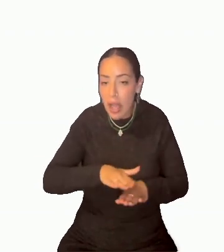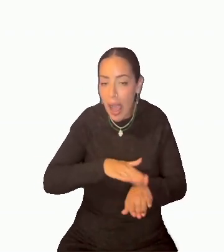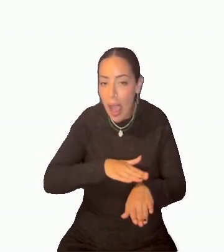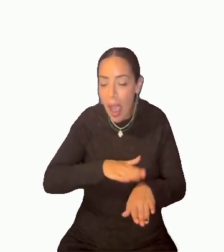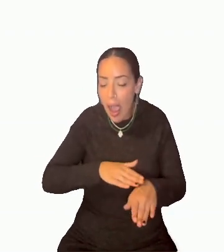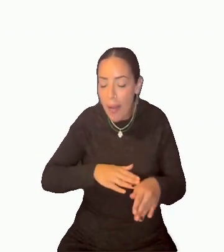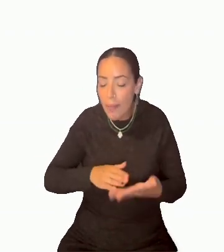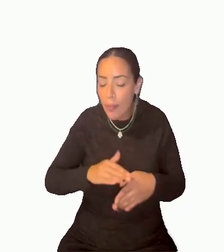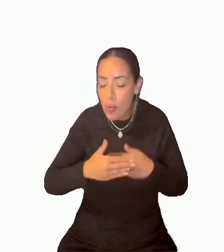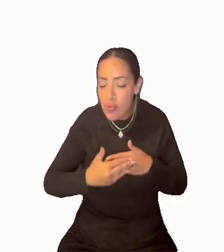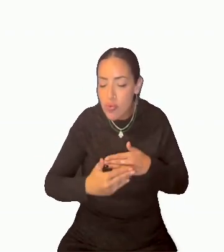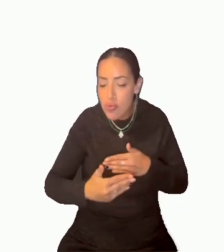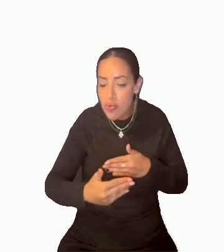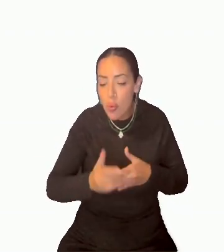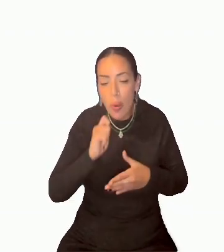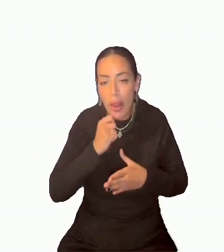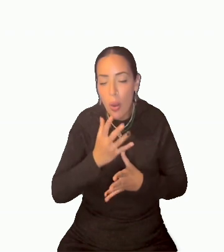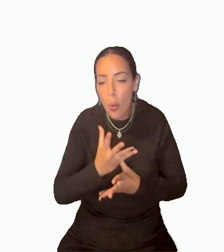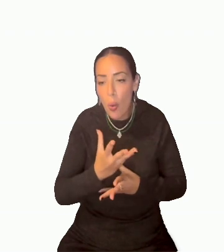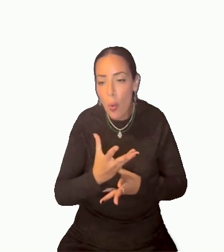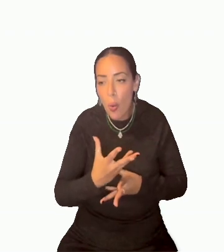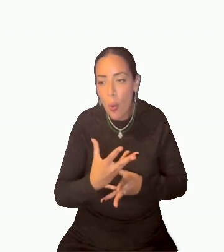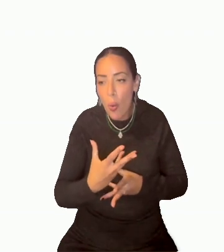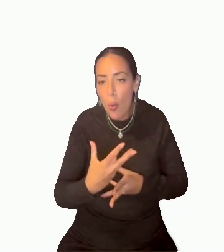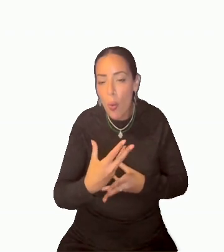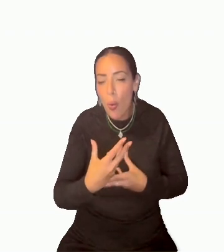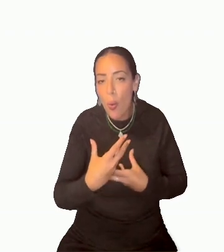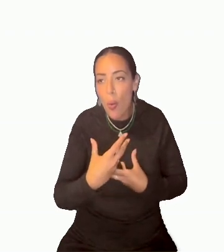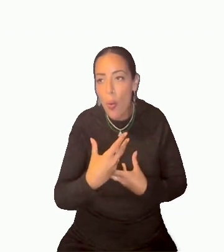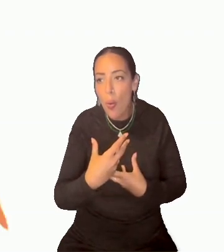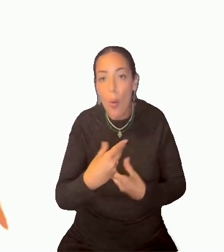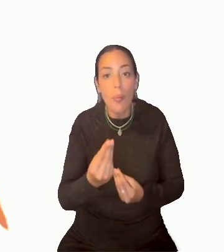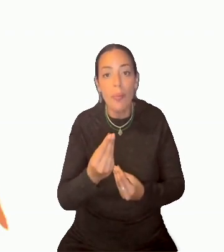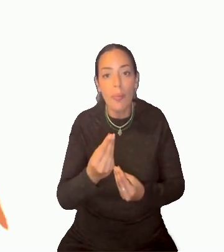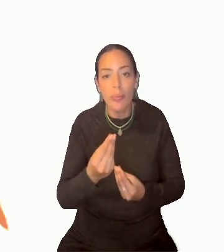it's magically no longer there, disappearing from sight.